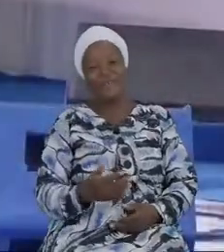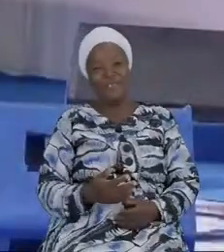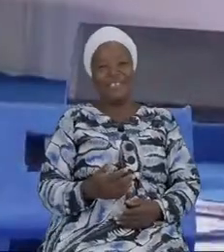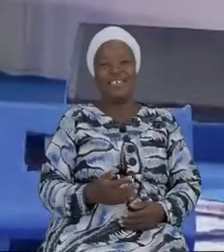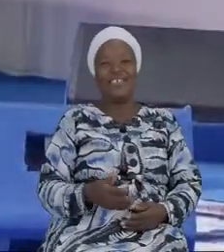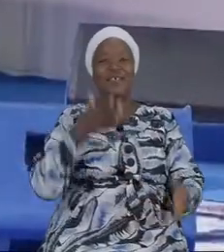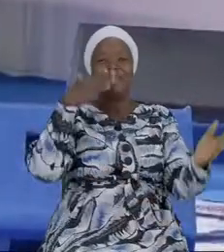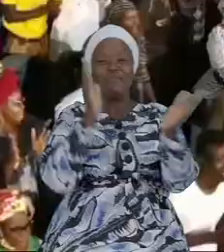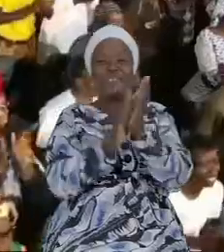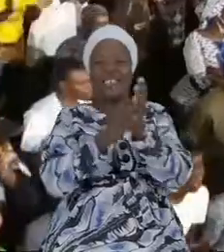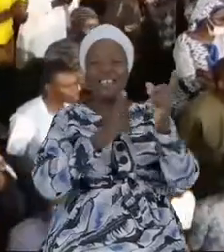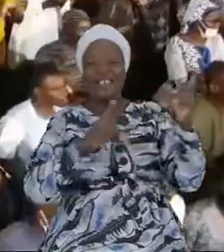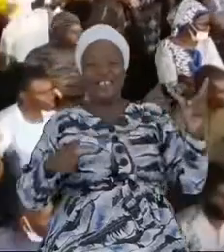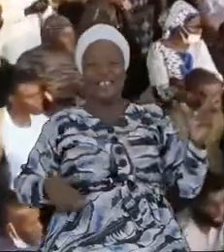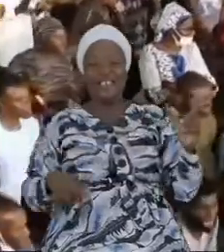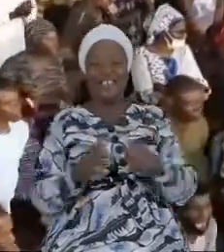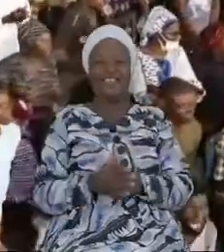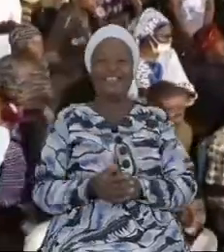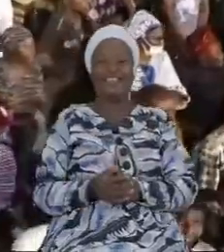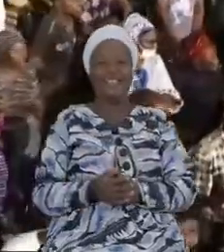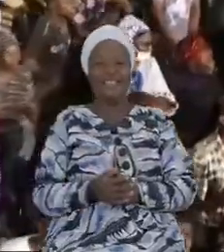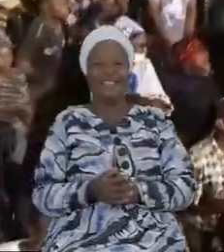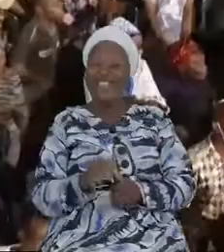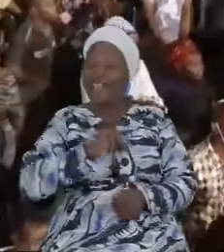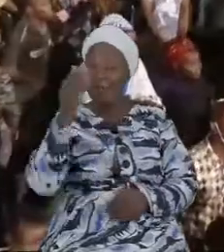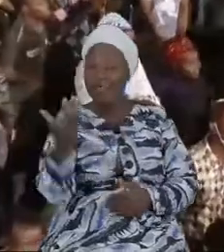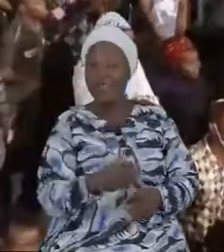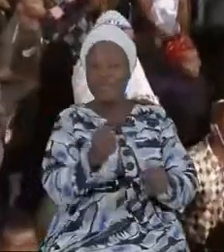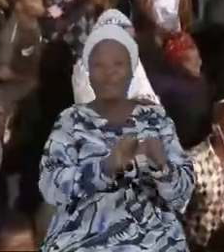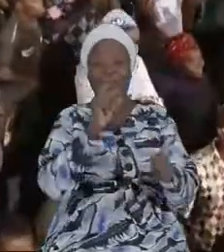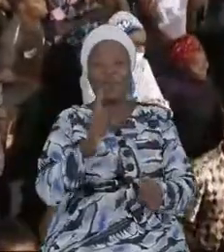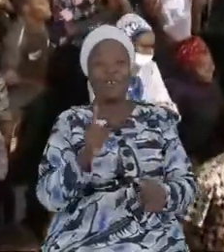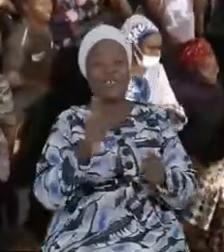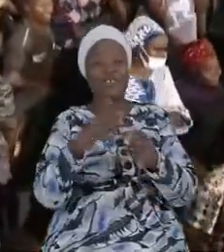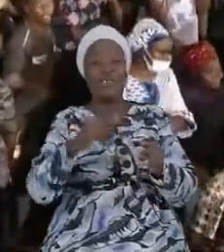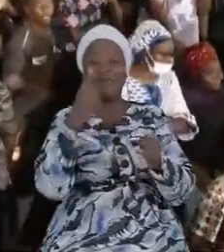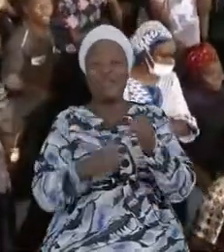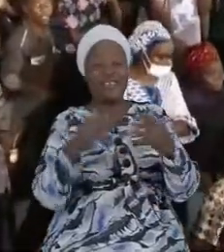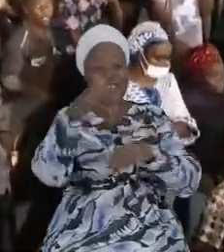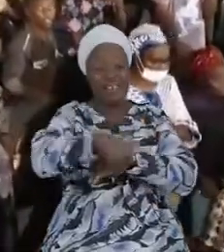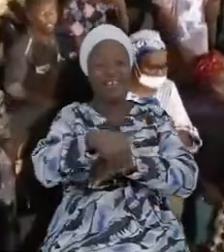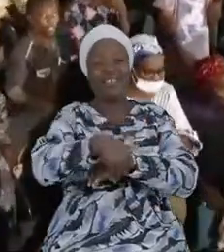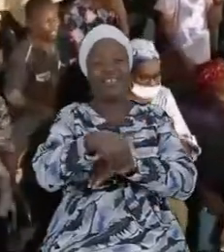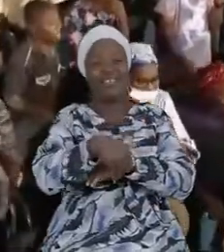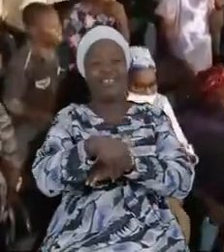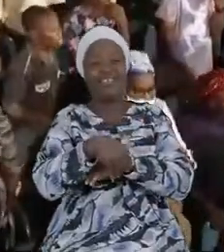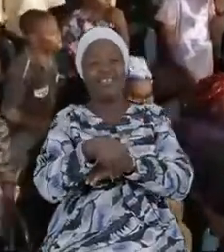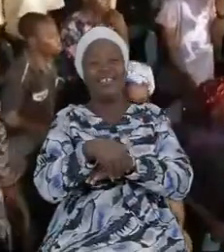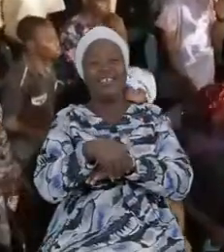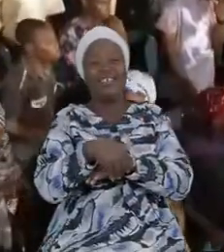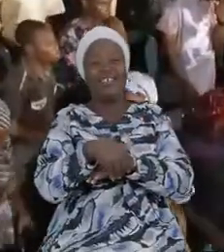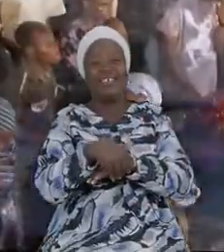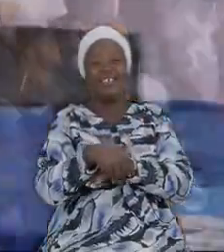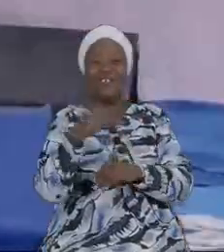Praise the Lord. I welcome everyone to the final night of